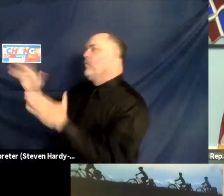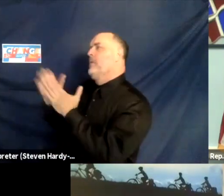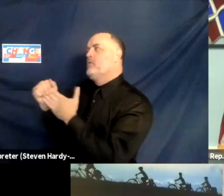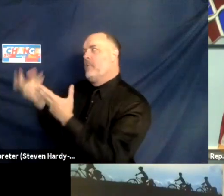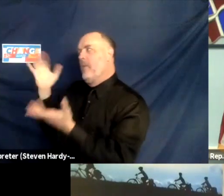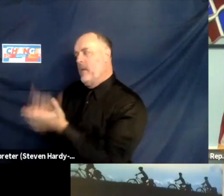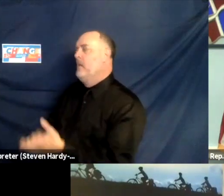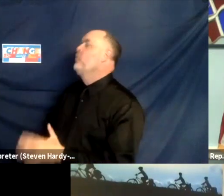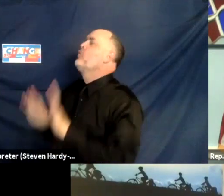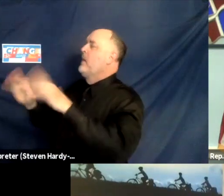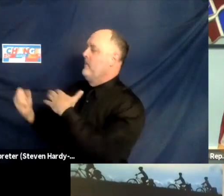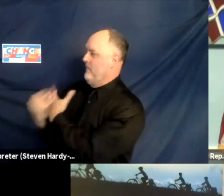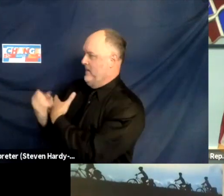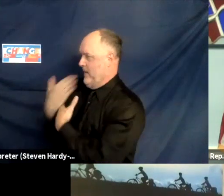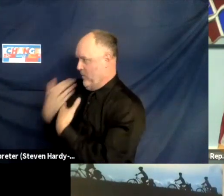advice to everyone.